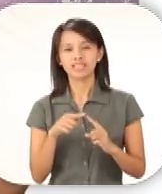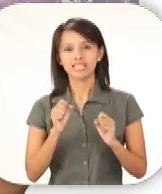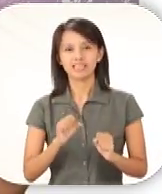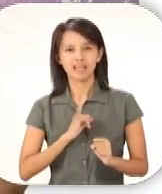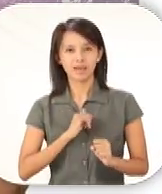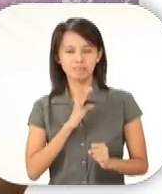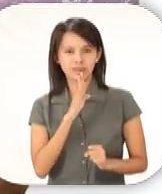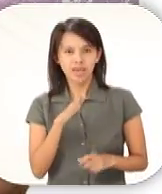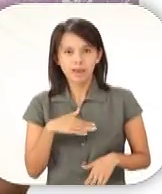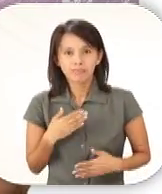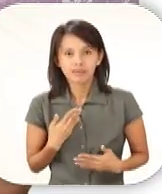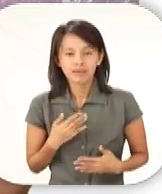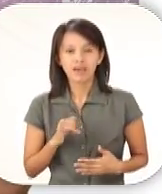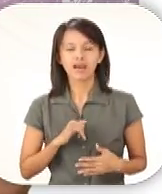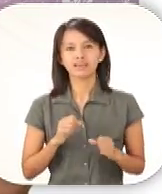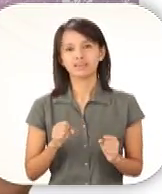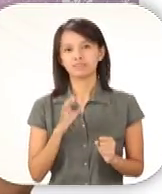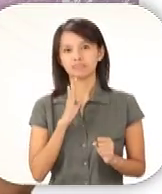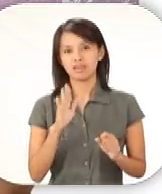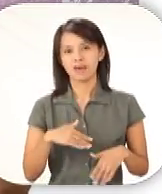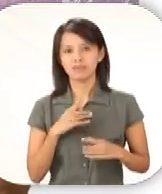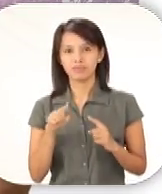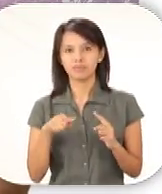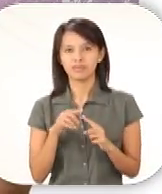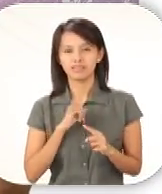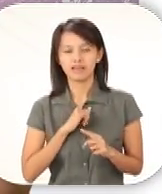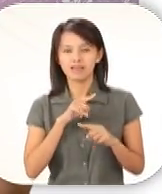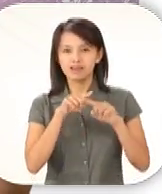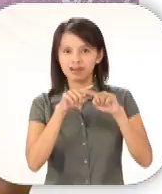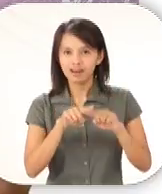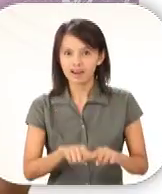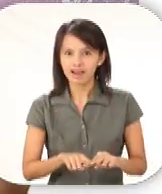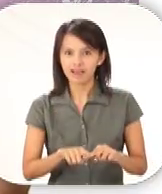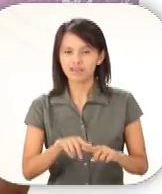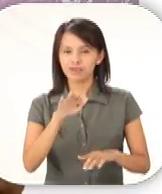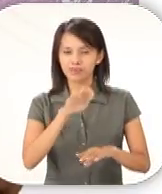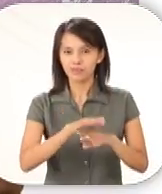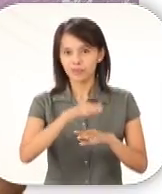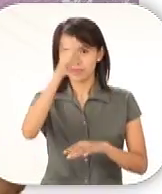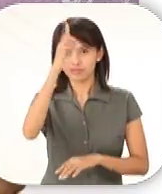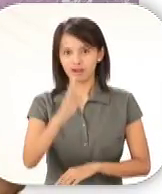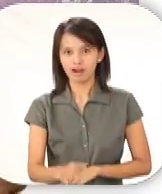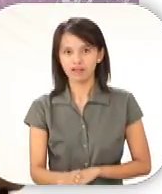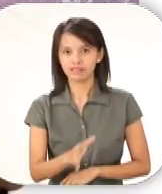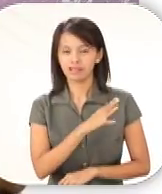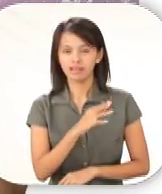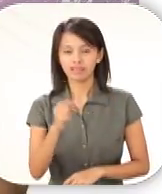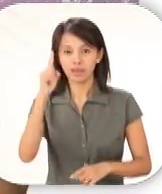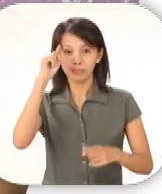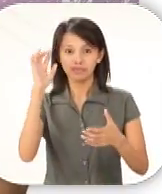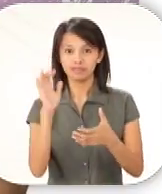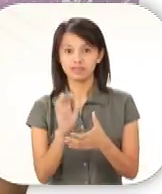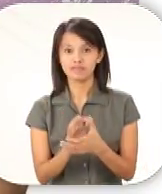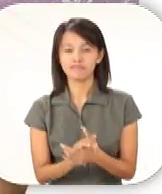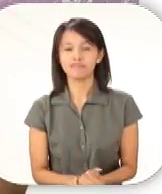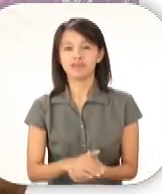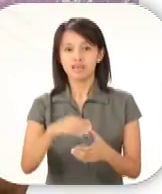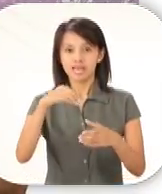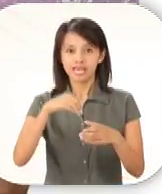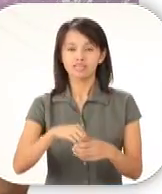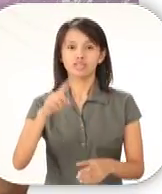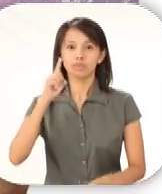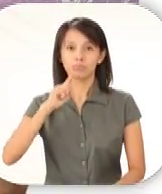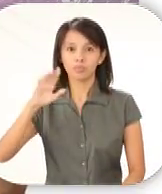happy, when can I be happy? I can be happy when I rely on God and